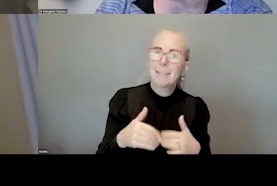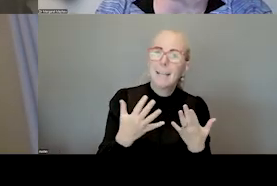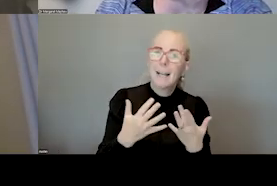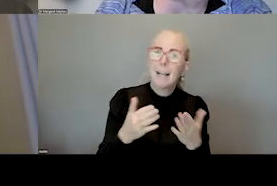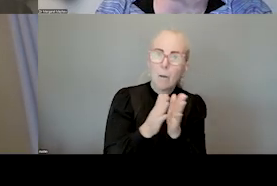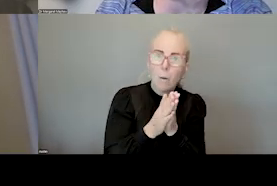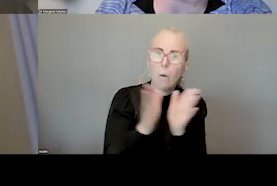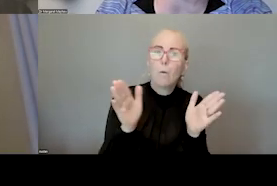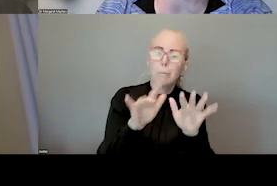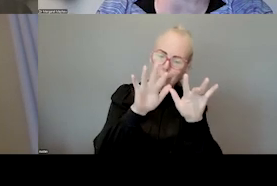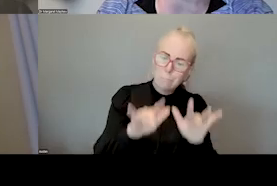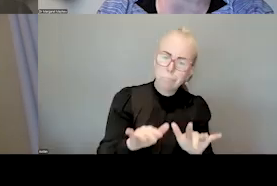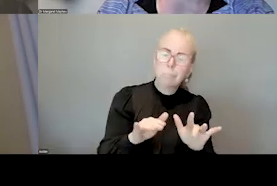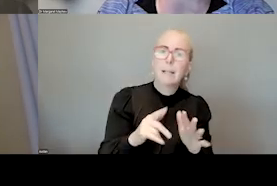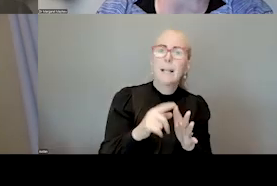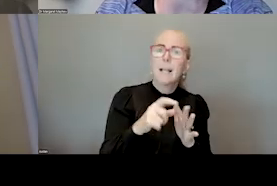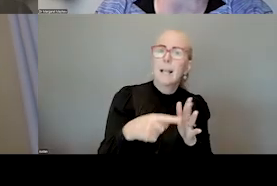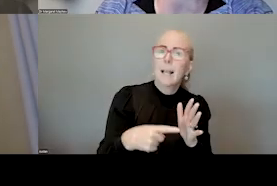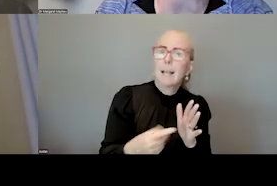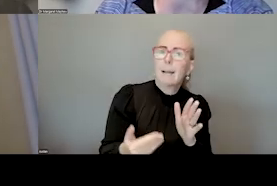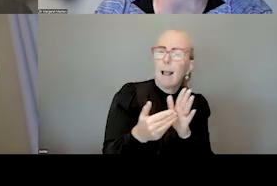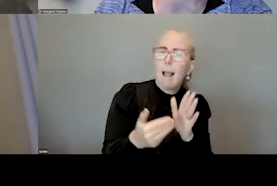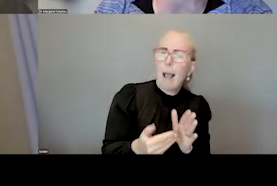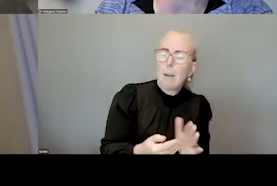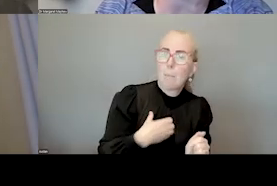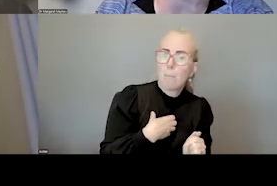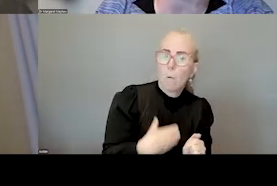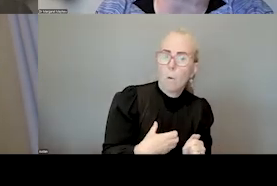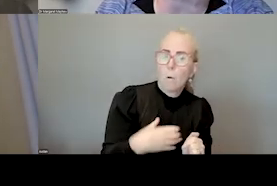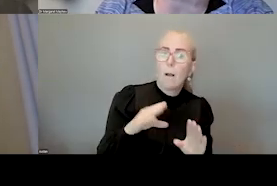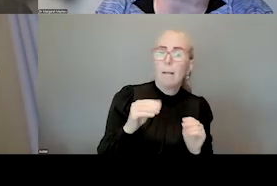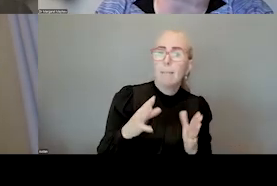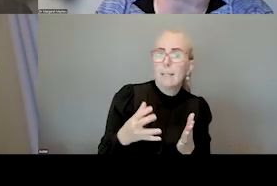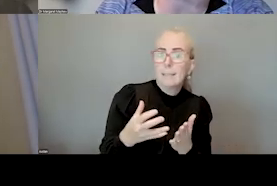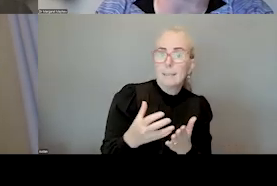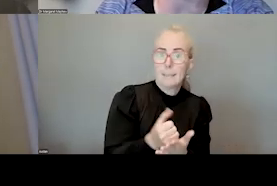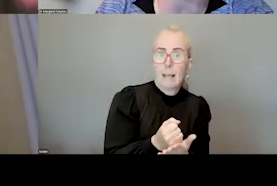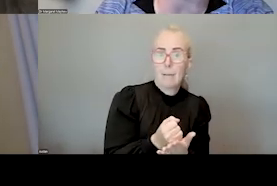go click save. Yeah. It'll have a little loading thing.